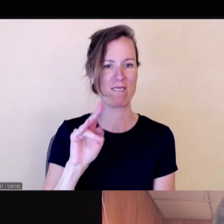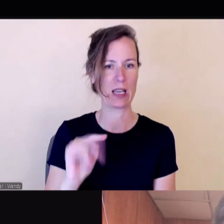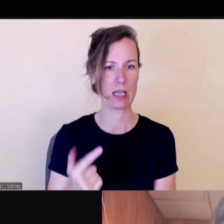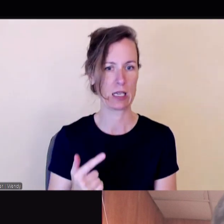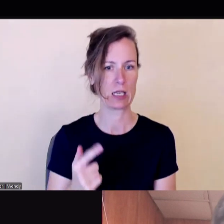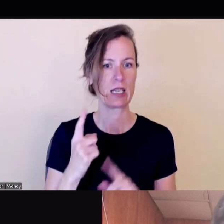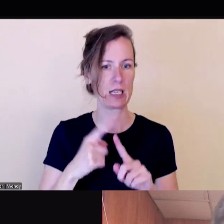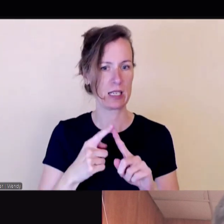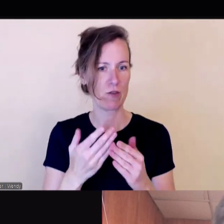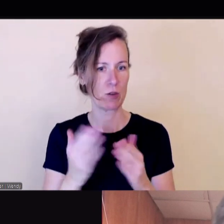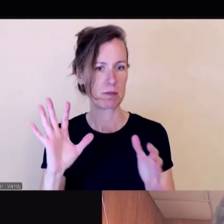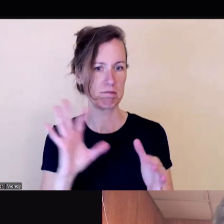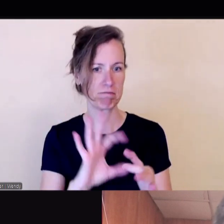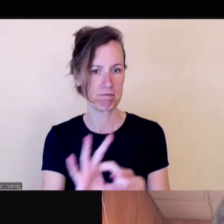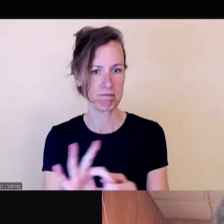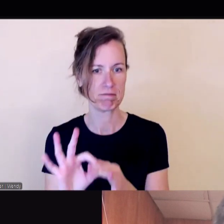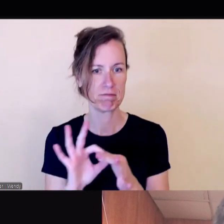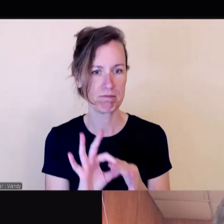human trafficking awareness training.